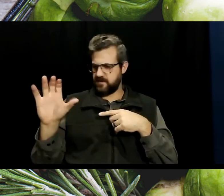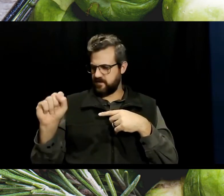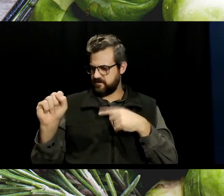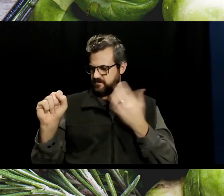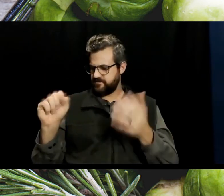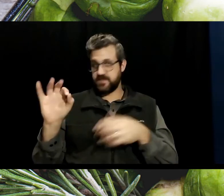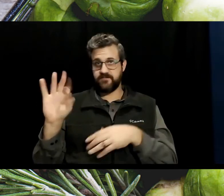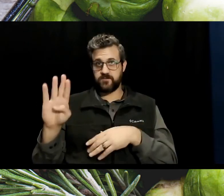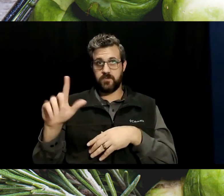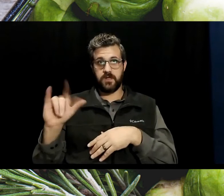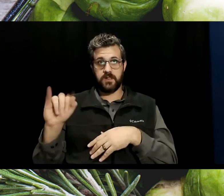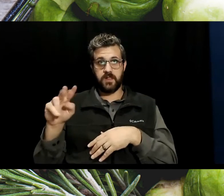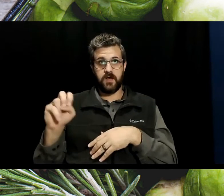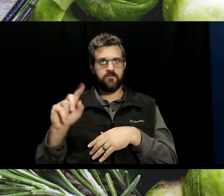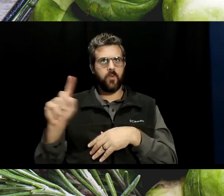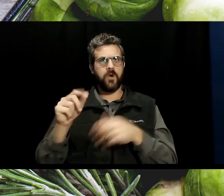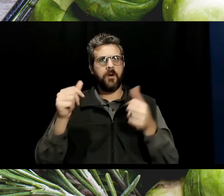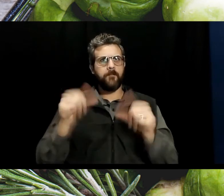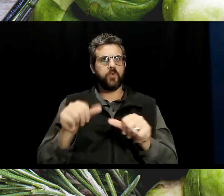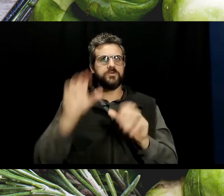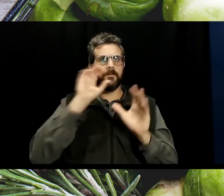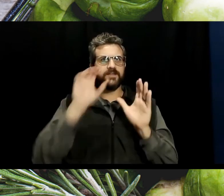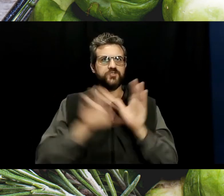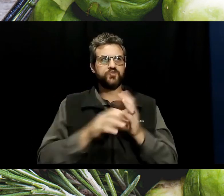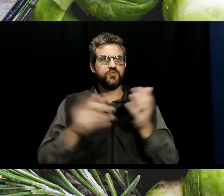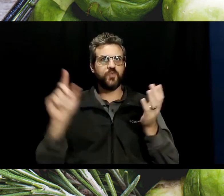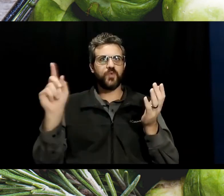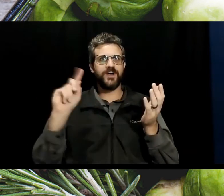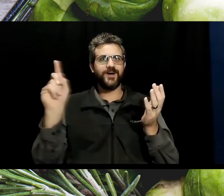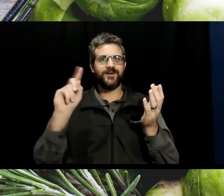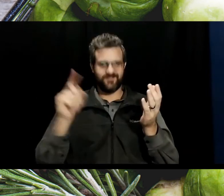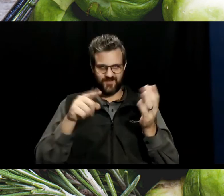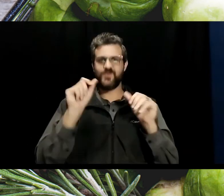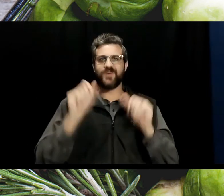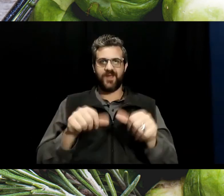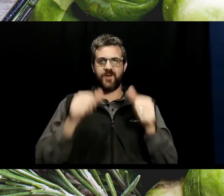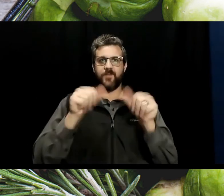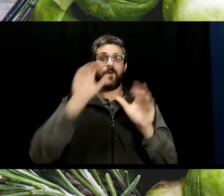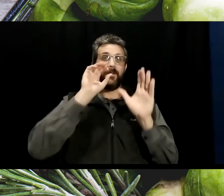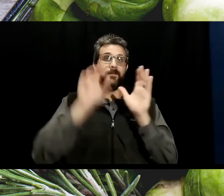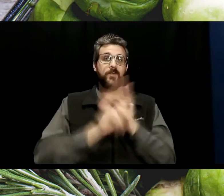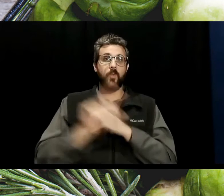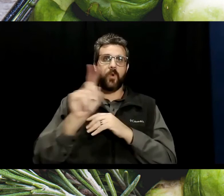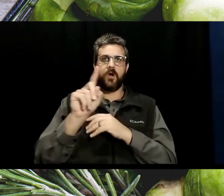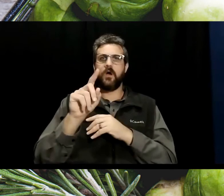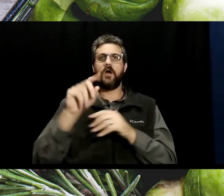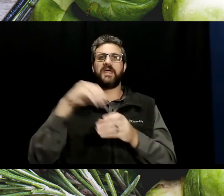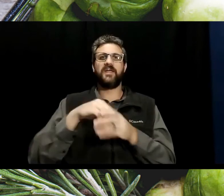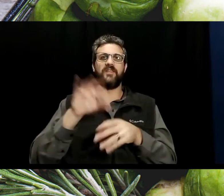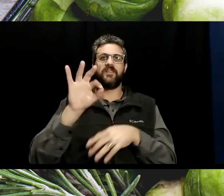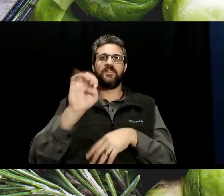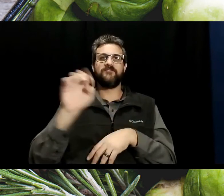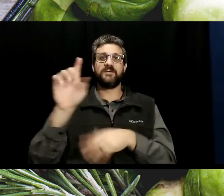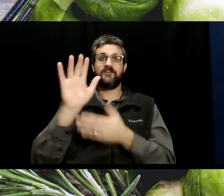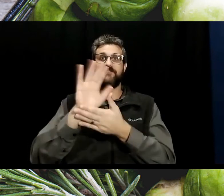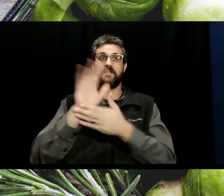Facebook Live where to post pictures. And so you can post the pictures actually in the feed below the